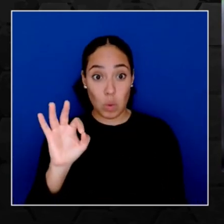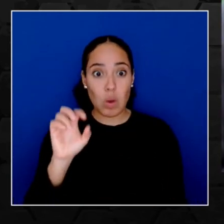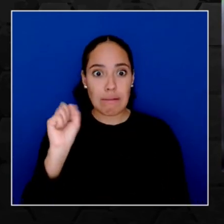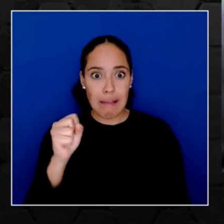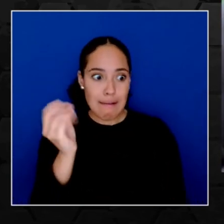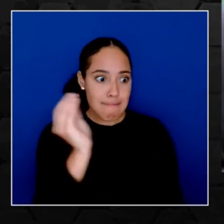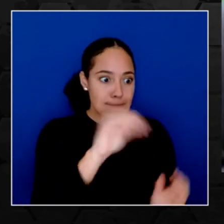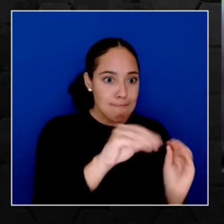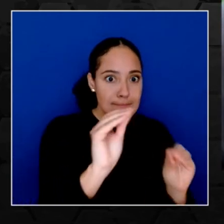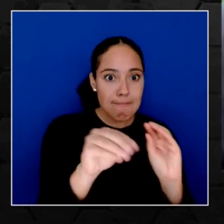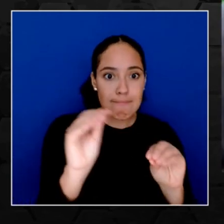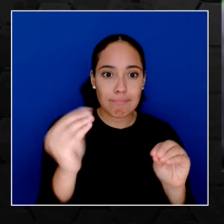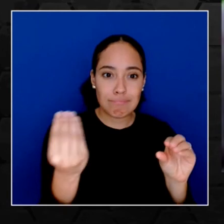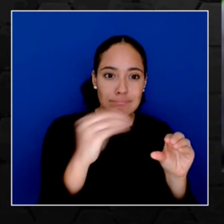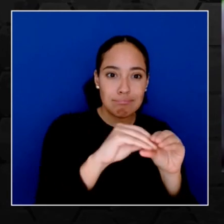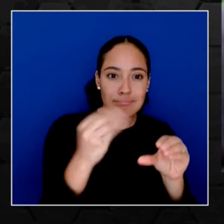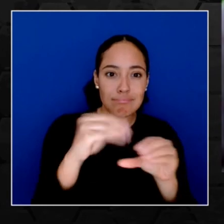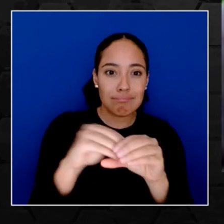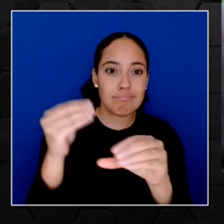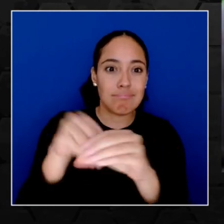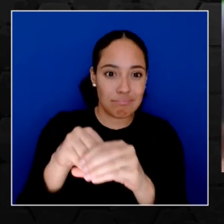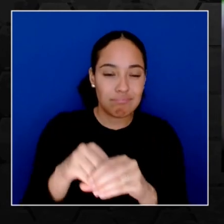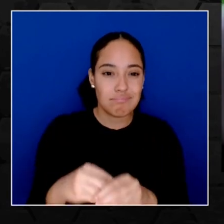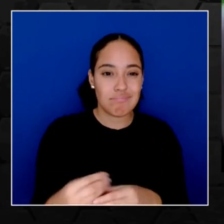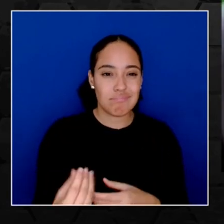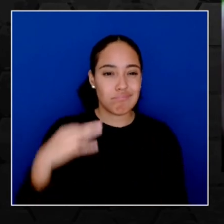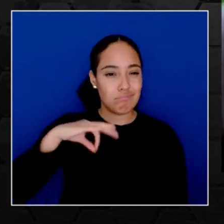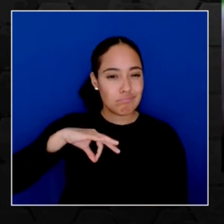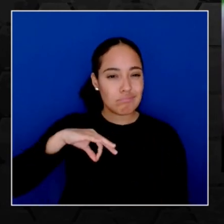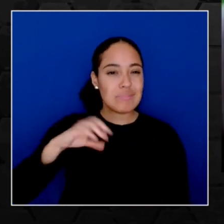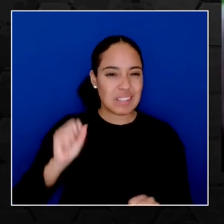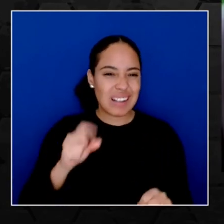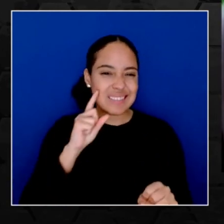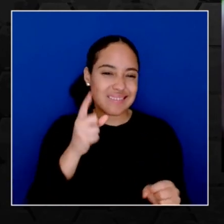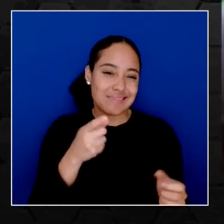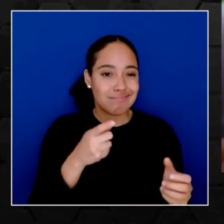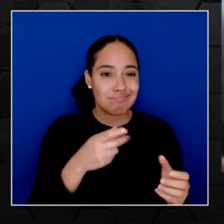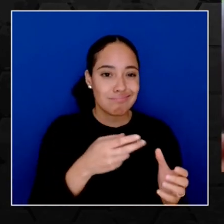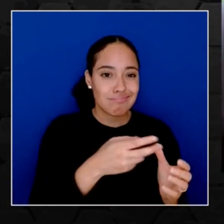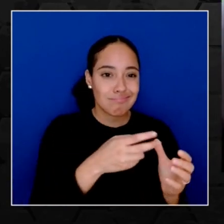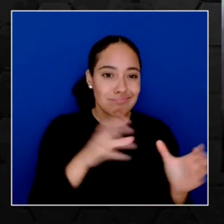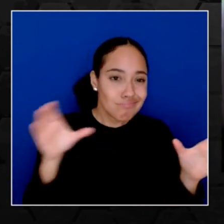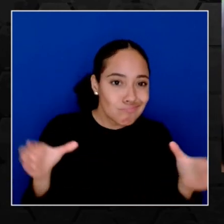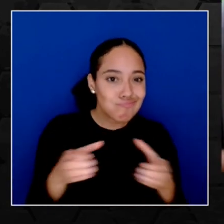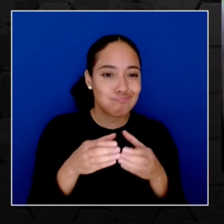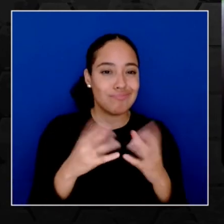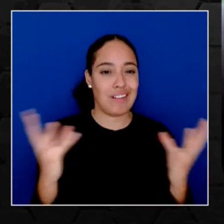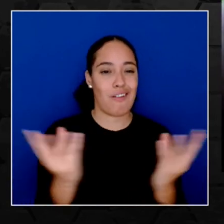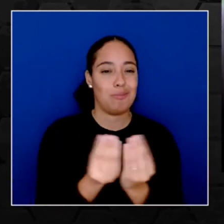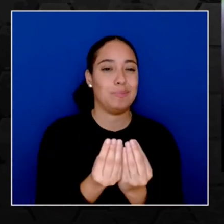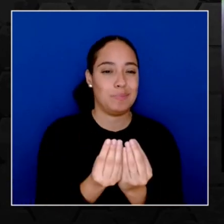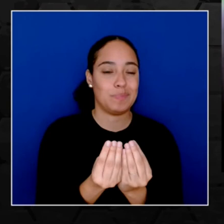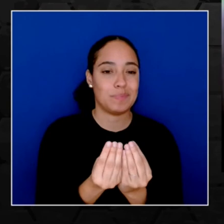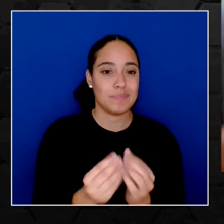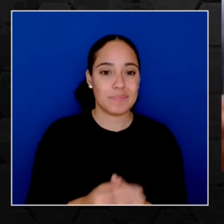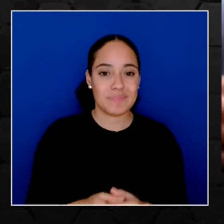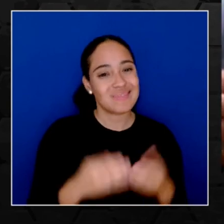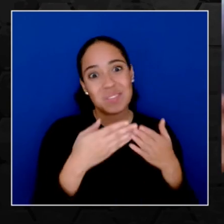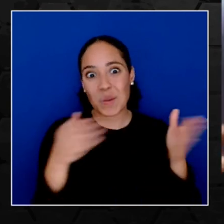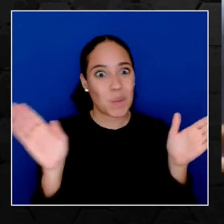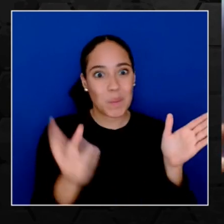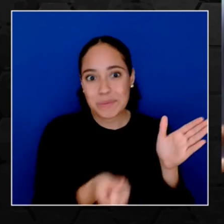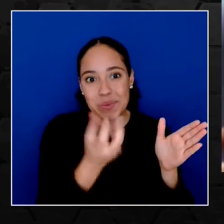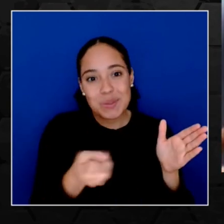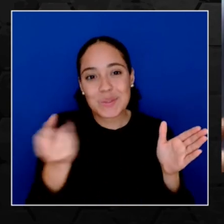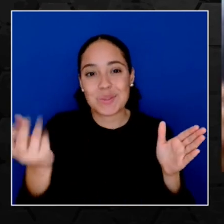if you contribute there also, it's you are being a part of the family of TensorFlow. So yeah, again, it's like open source kind of stuff. It's not a